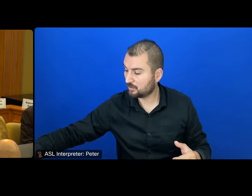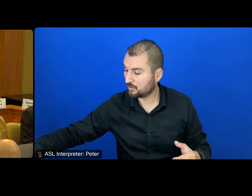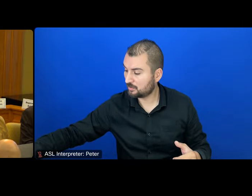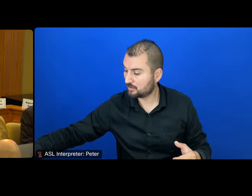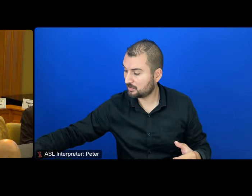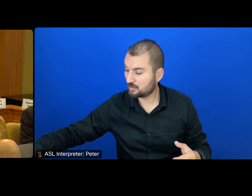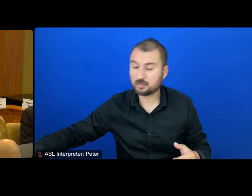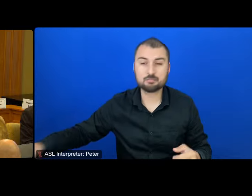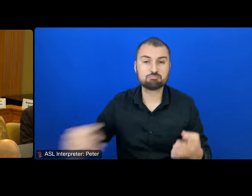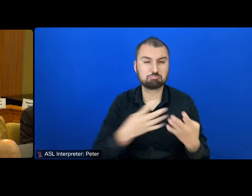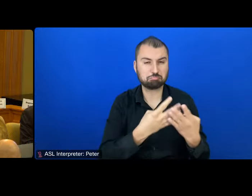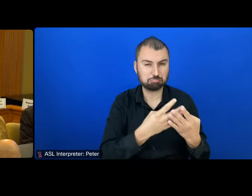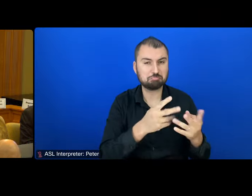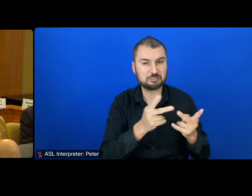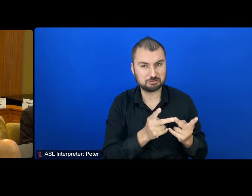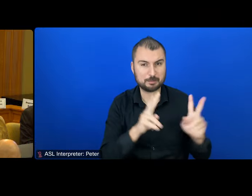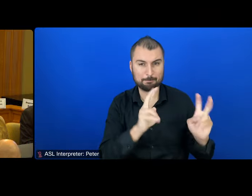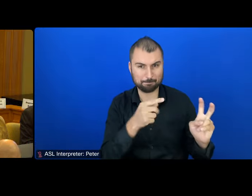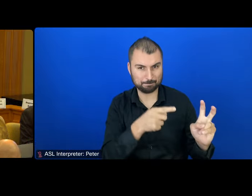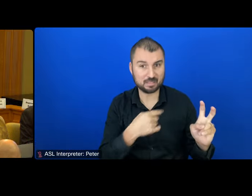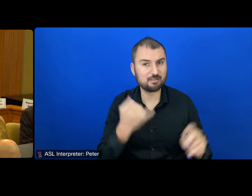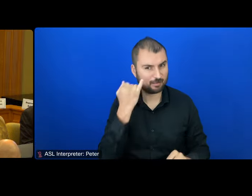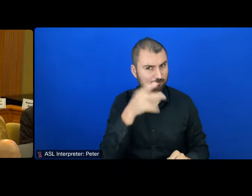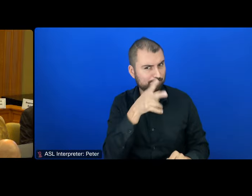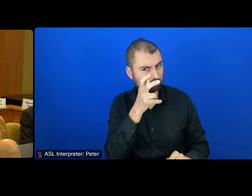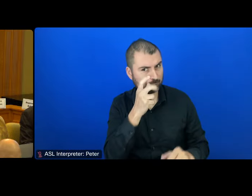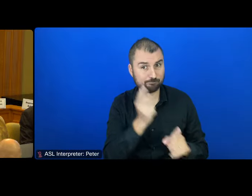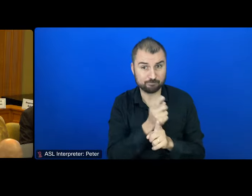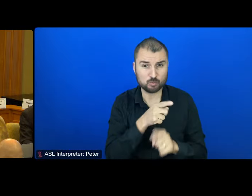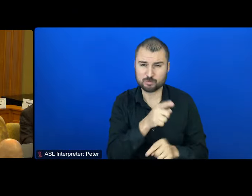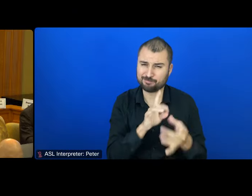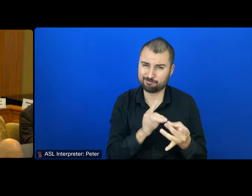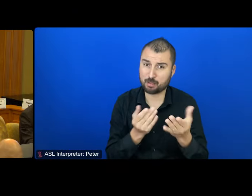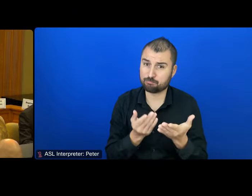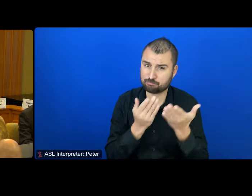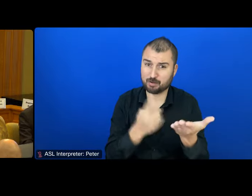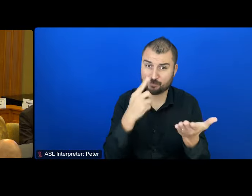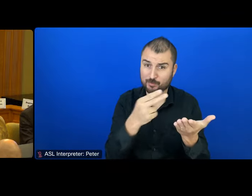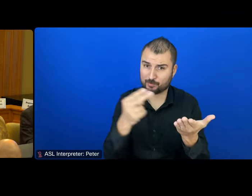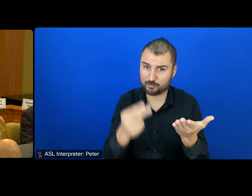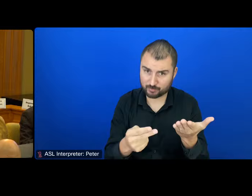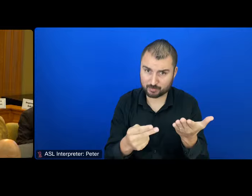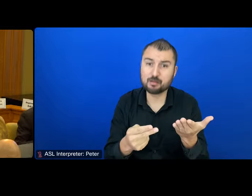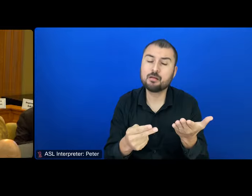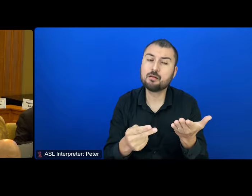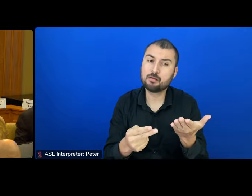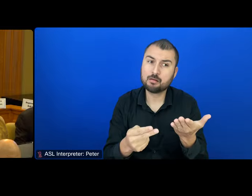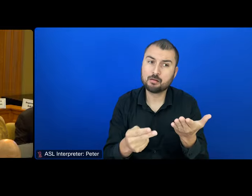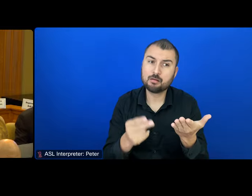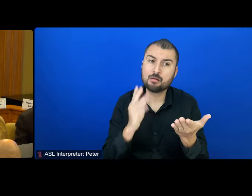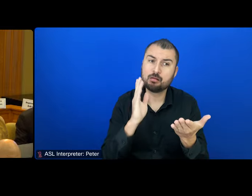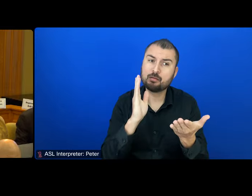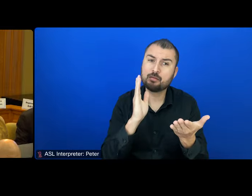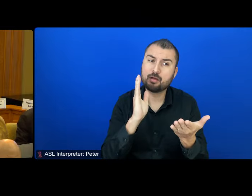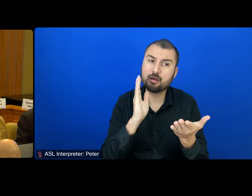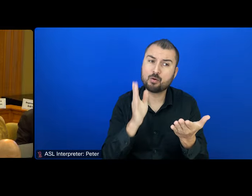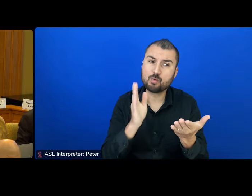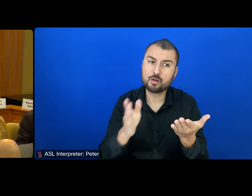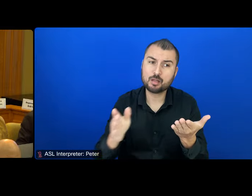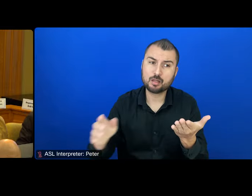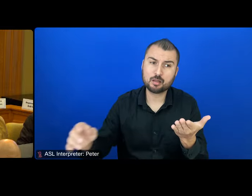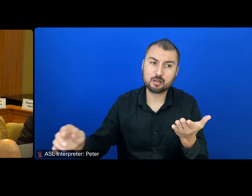if I was listening correctly, you said the proposal for Hutch would keep us within